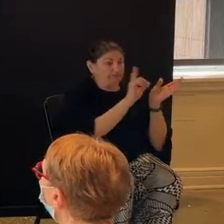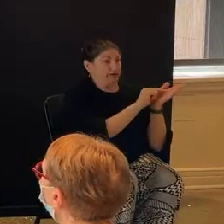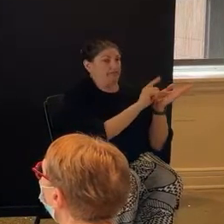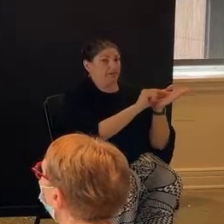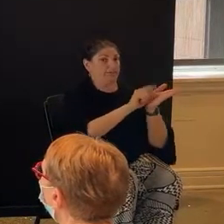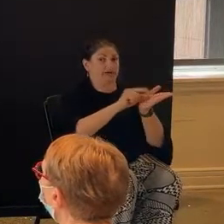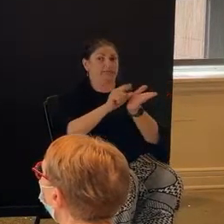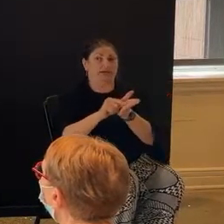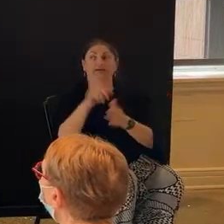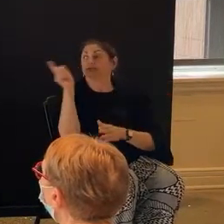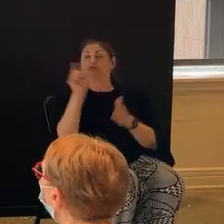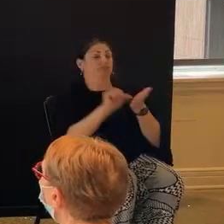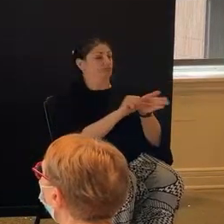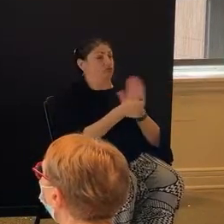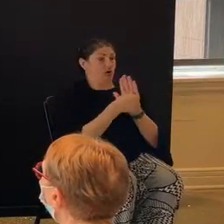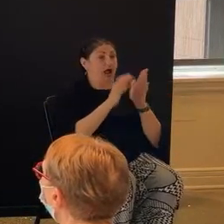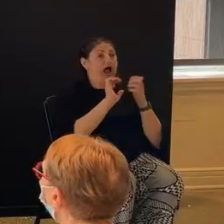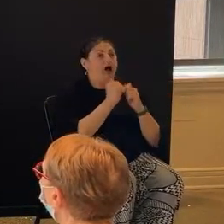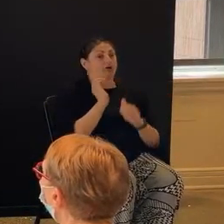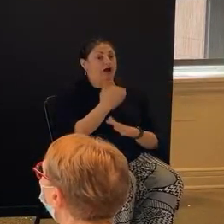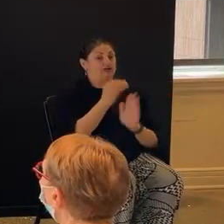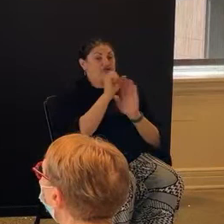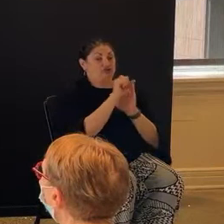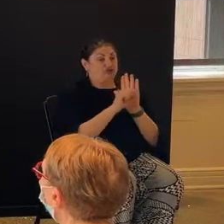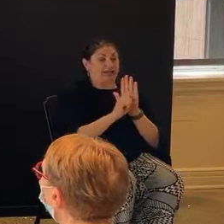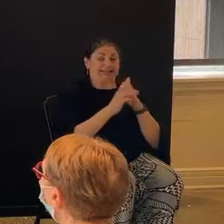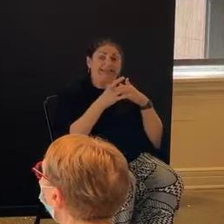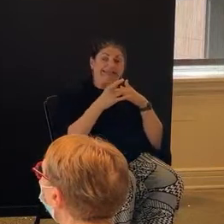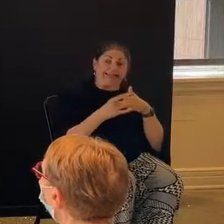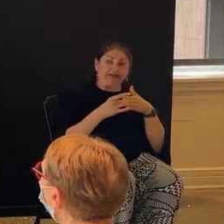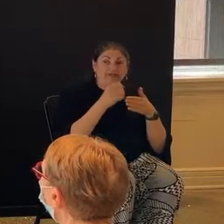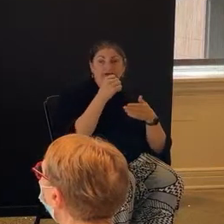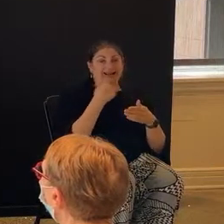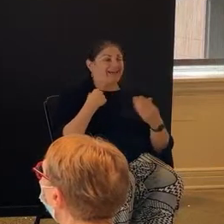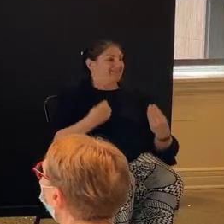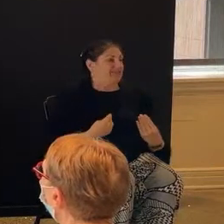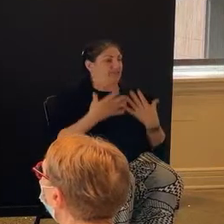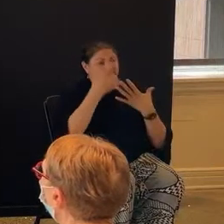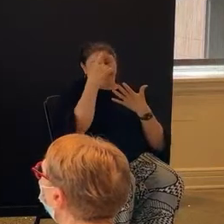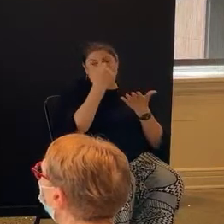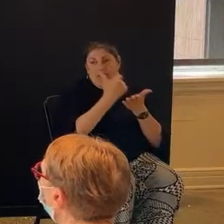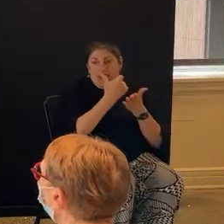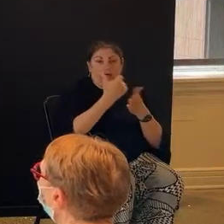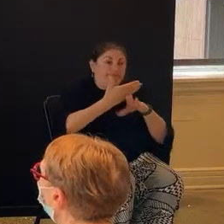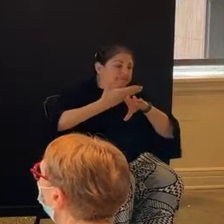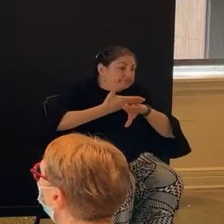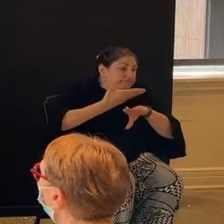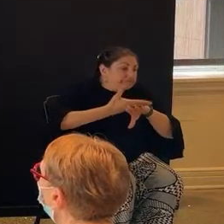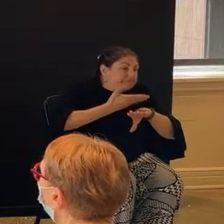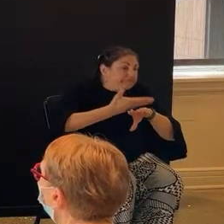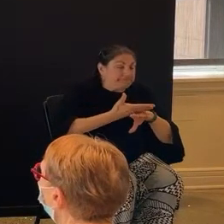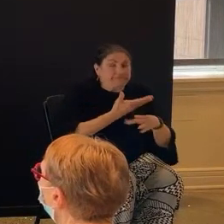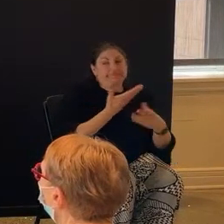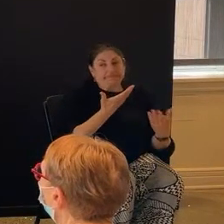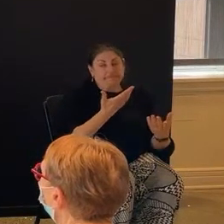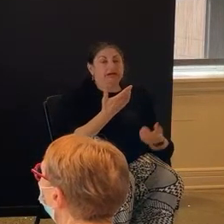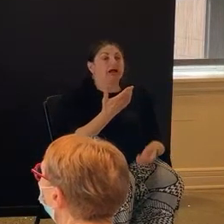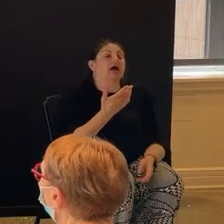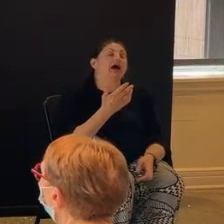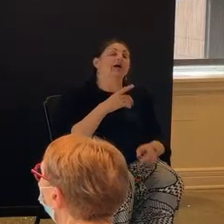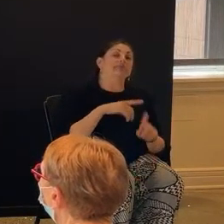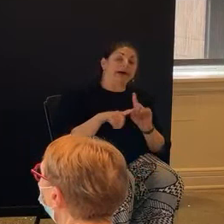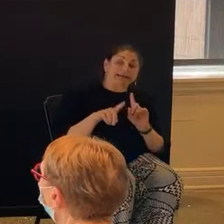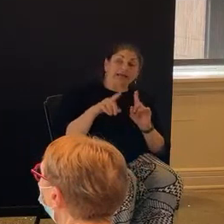uninspired our state leadership has been, our legislature has been, when it comes to seismic safety. But